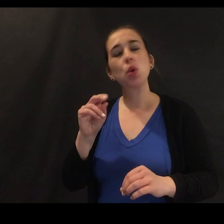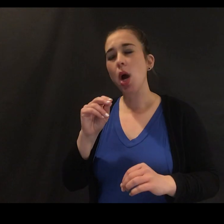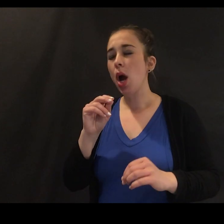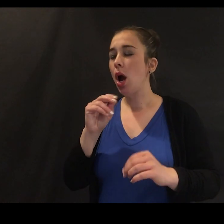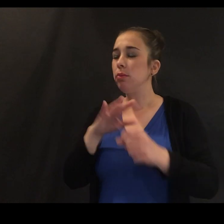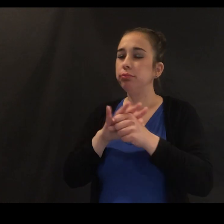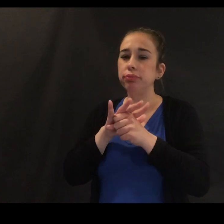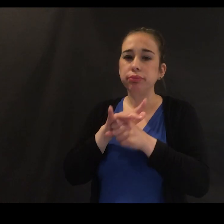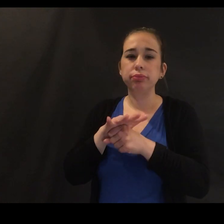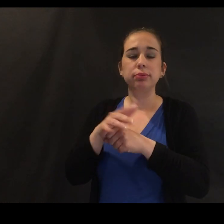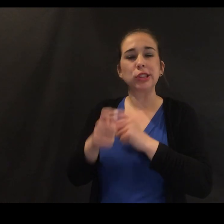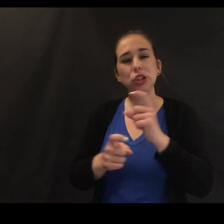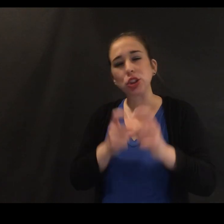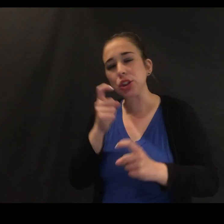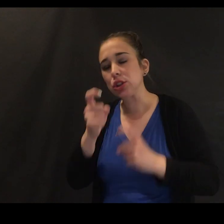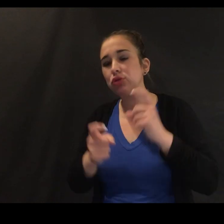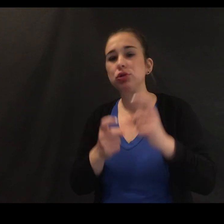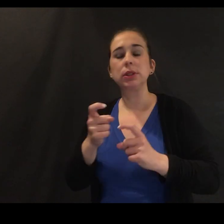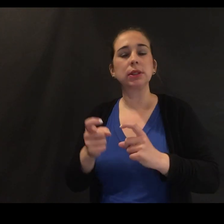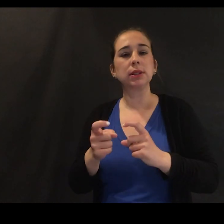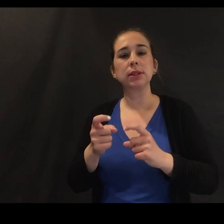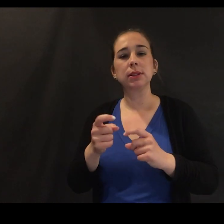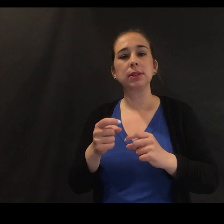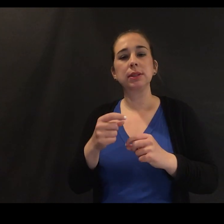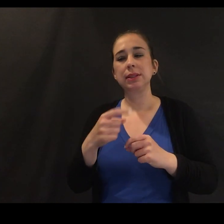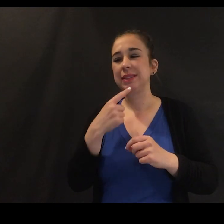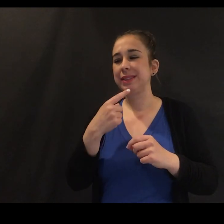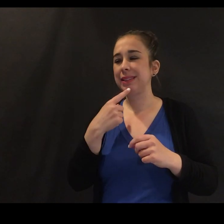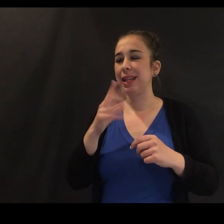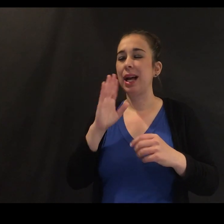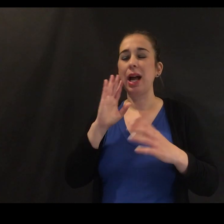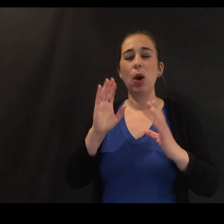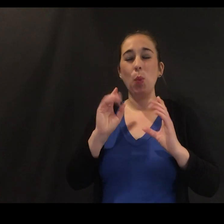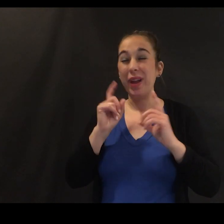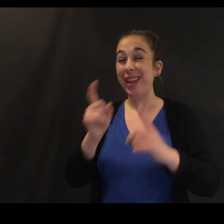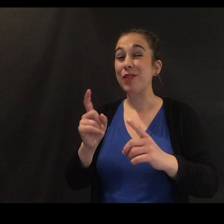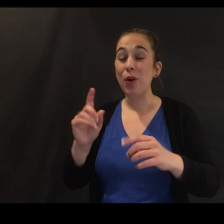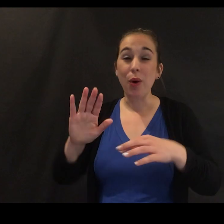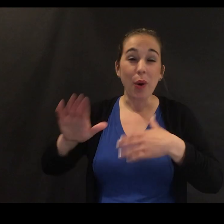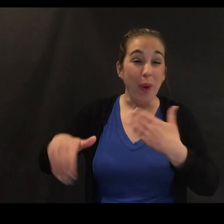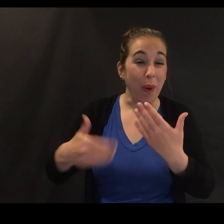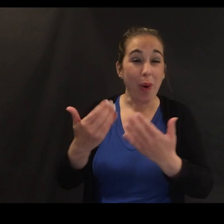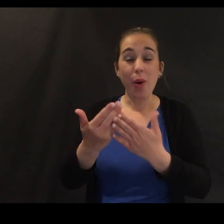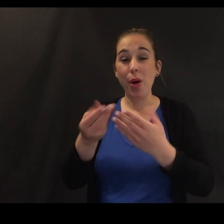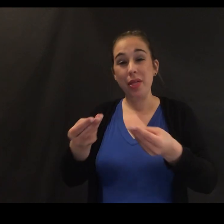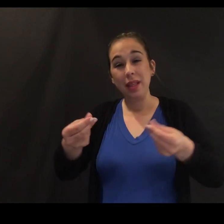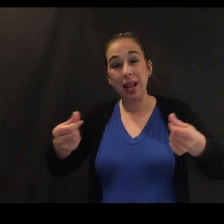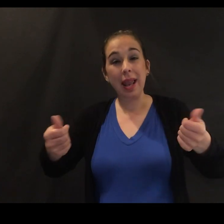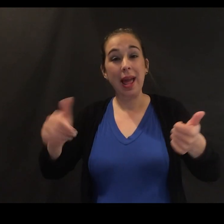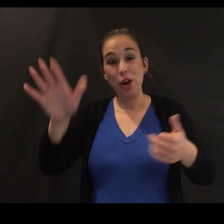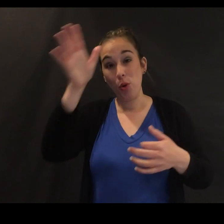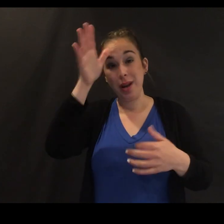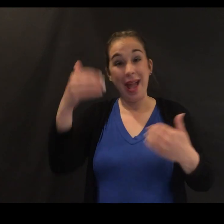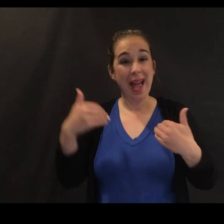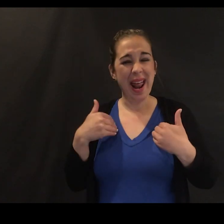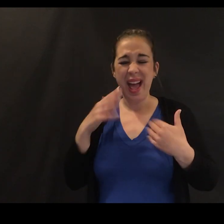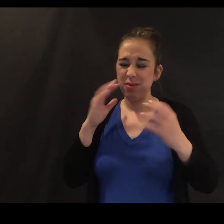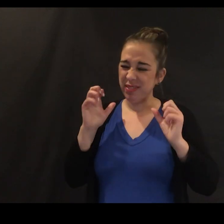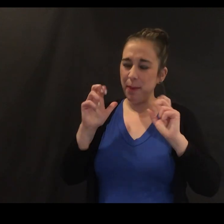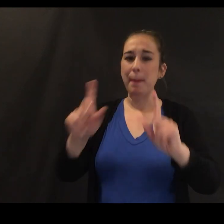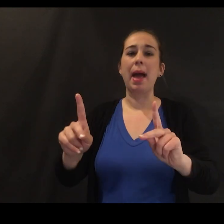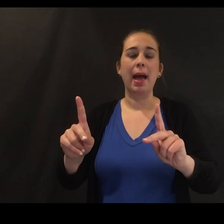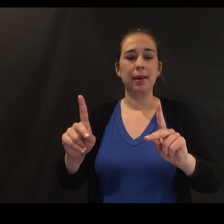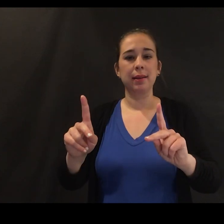the graciousness. He says, "Here's what I'm doing. I'm going to restore to you all the land your daddy had, your granddaddy had, I should